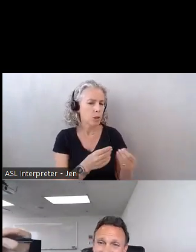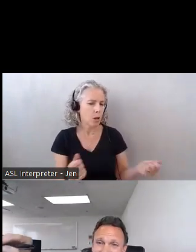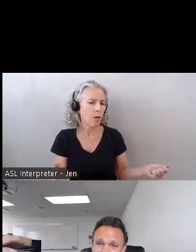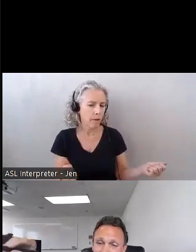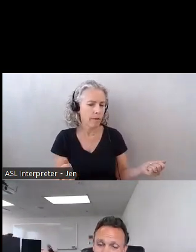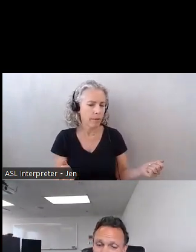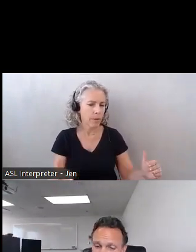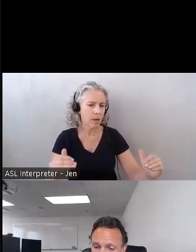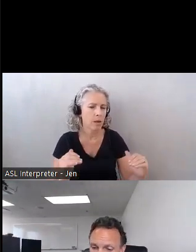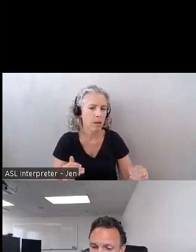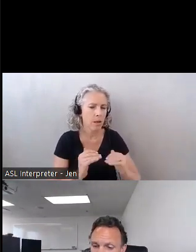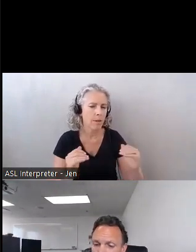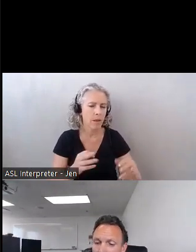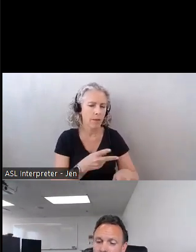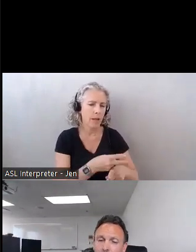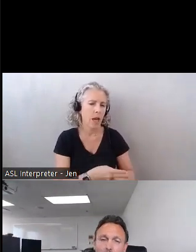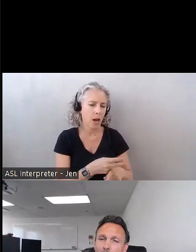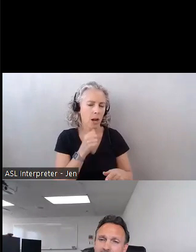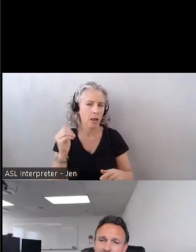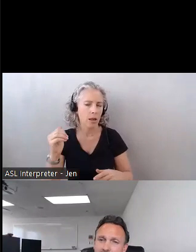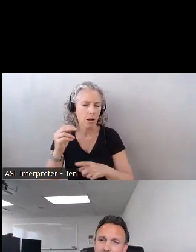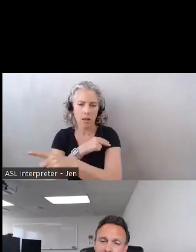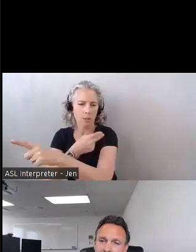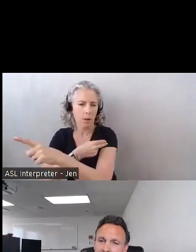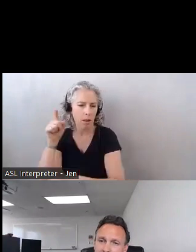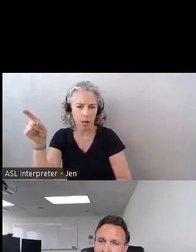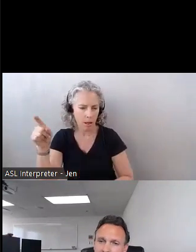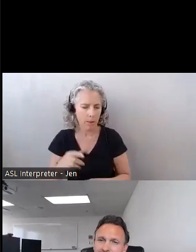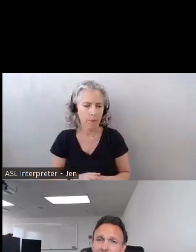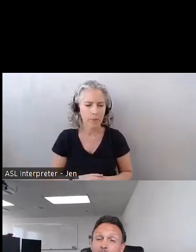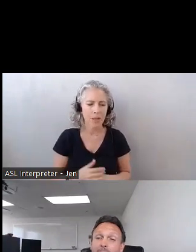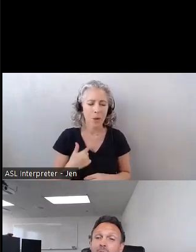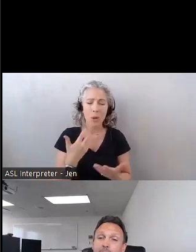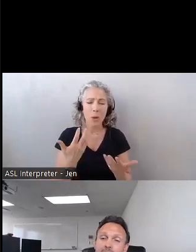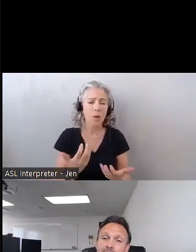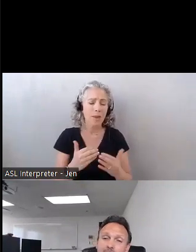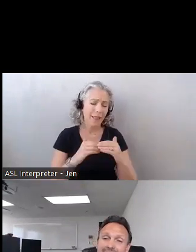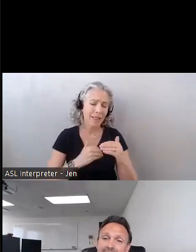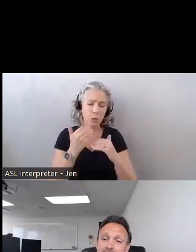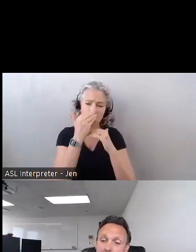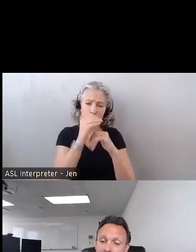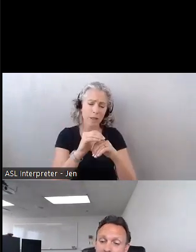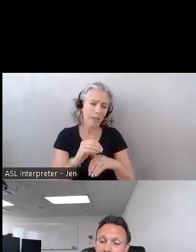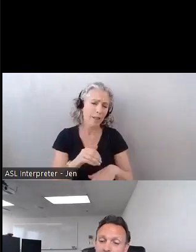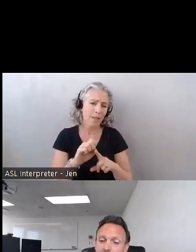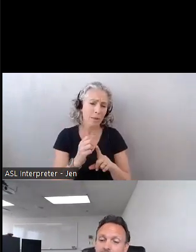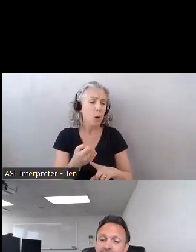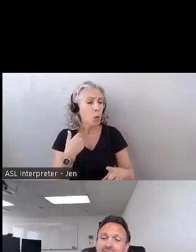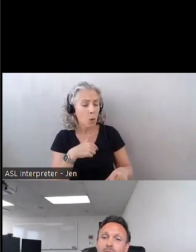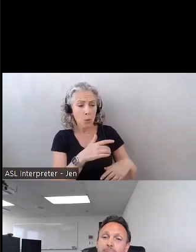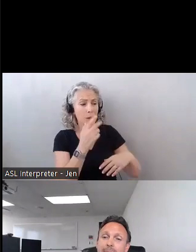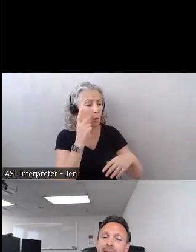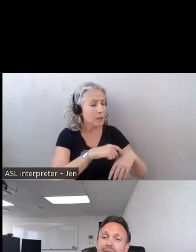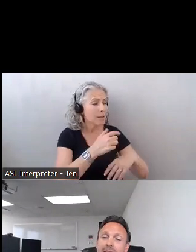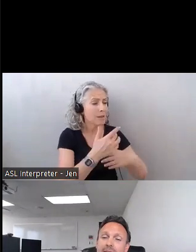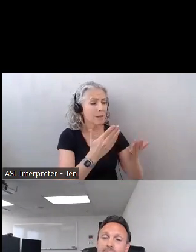not that highest level of care. We also are always looking for treatment in that least restrictive environment. We're going to talk about some of the gaps that we filled, because that's